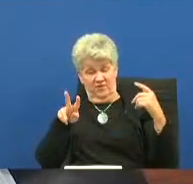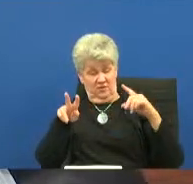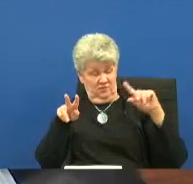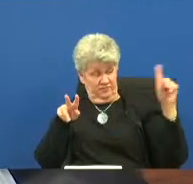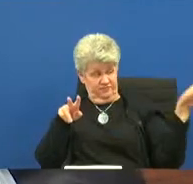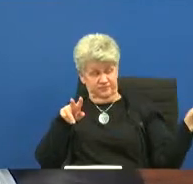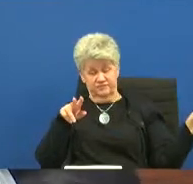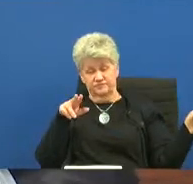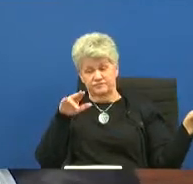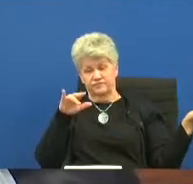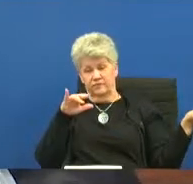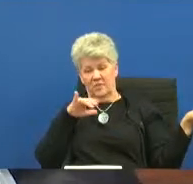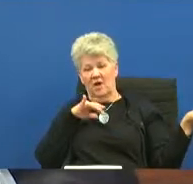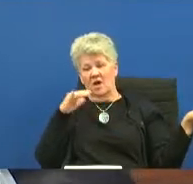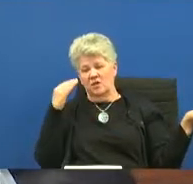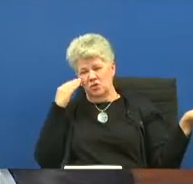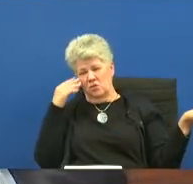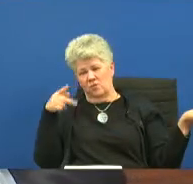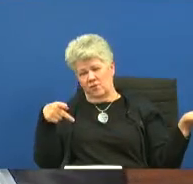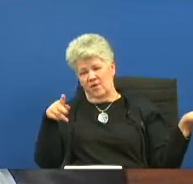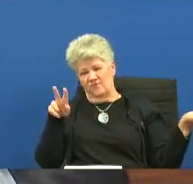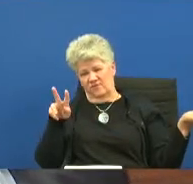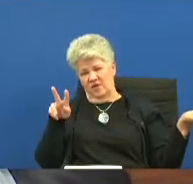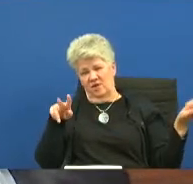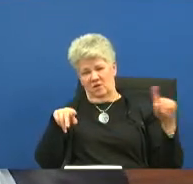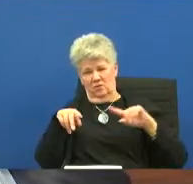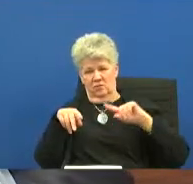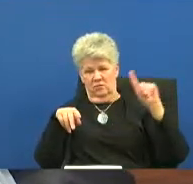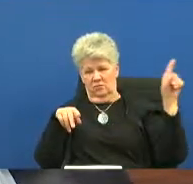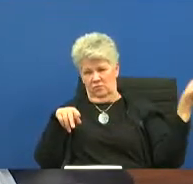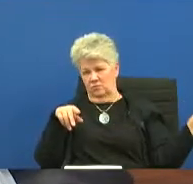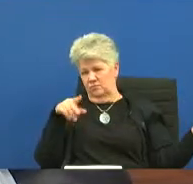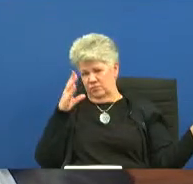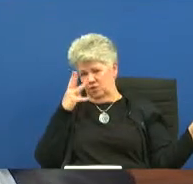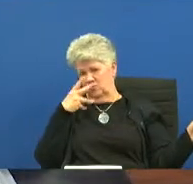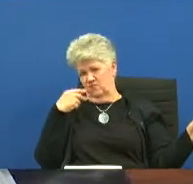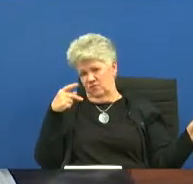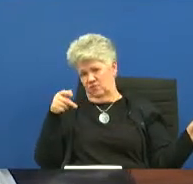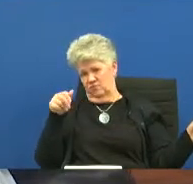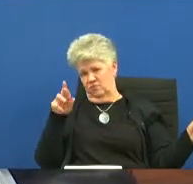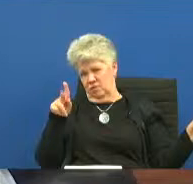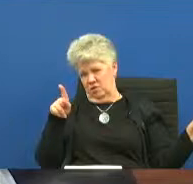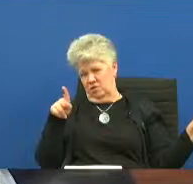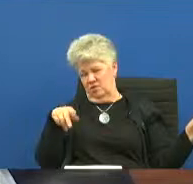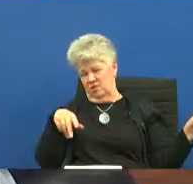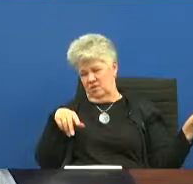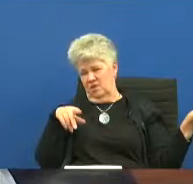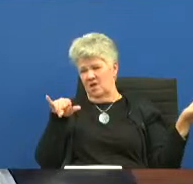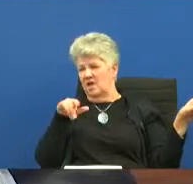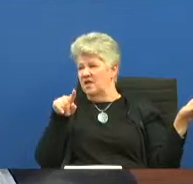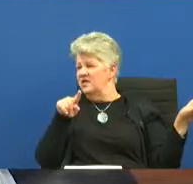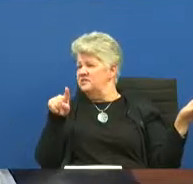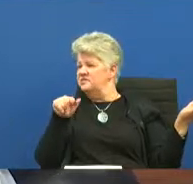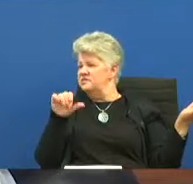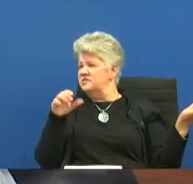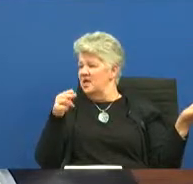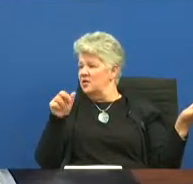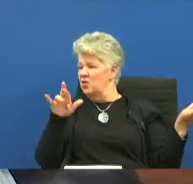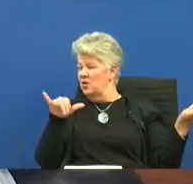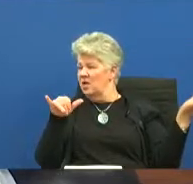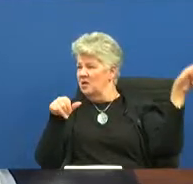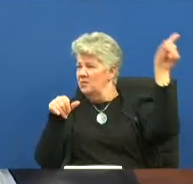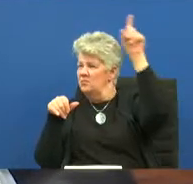and I'm totally sure Prairieville is probably a beautiful park. Just like you can go up into Zachary and some other